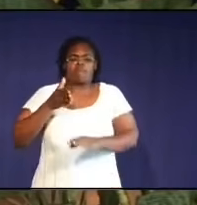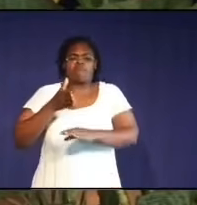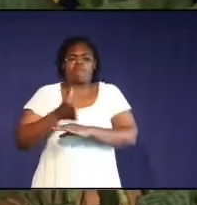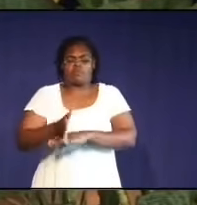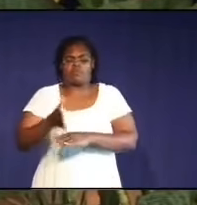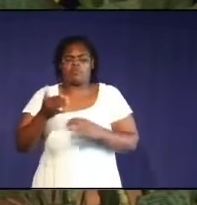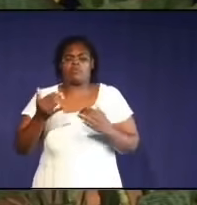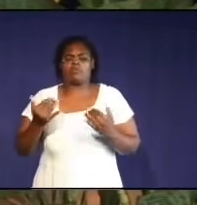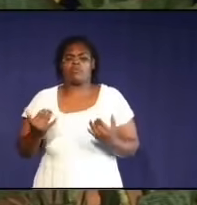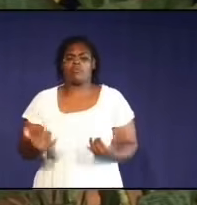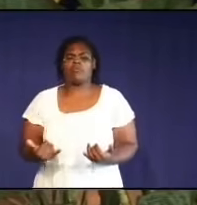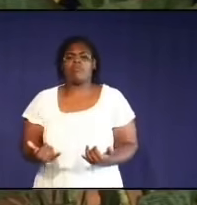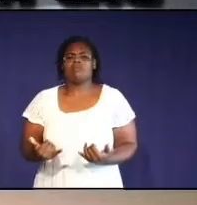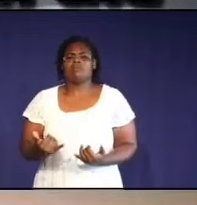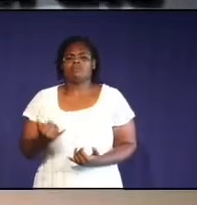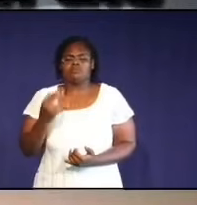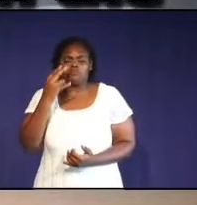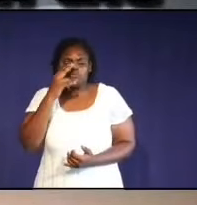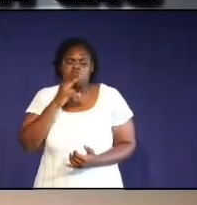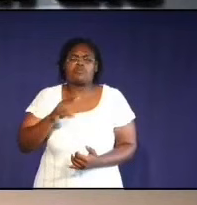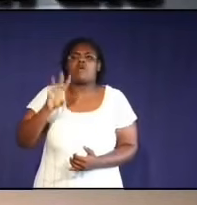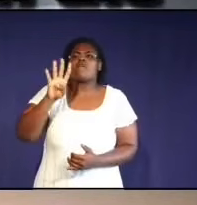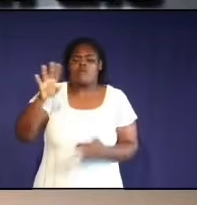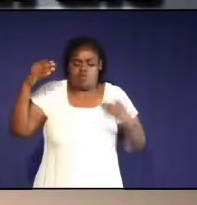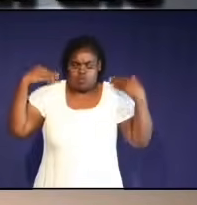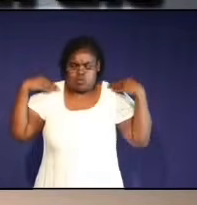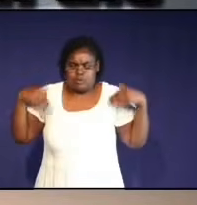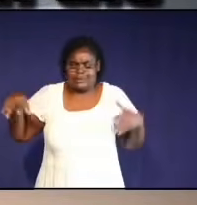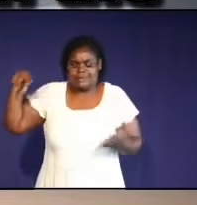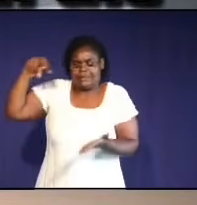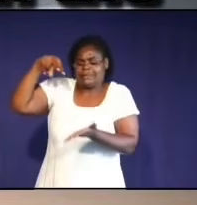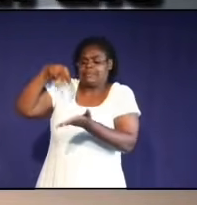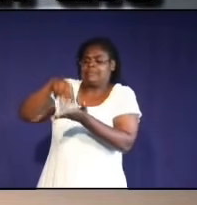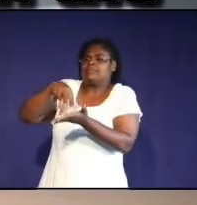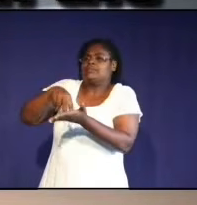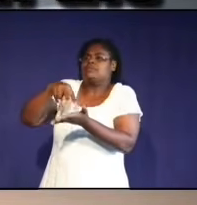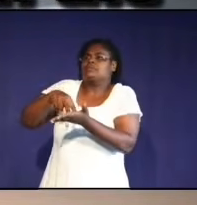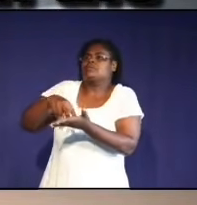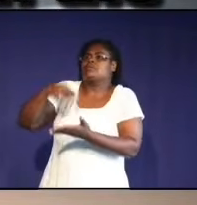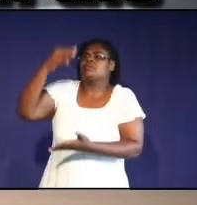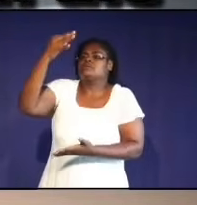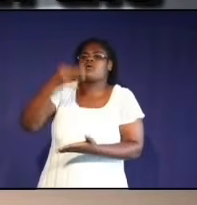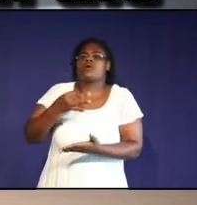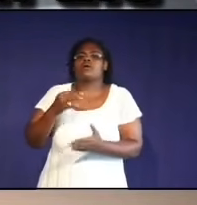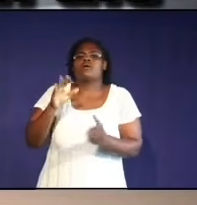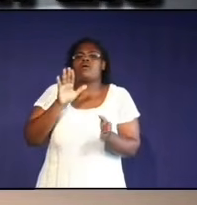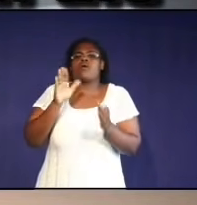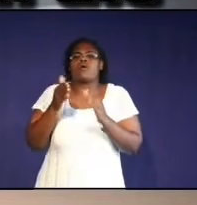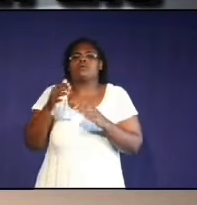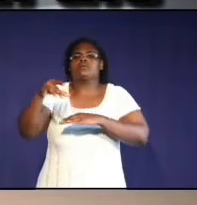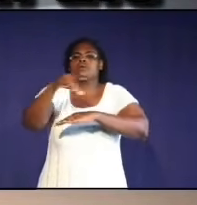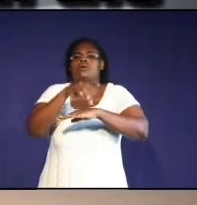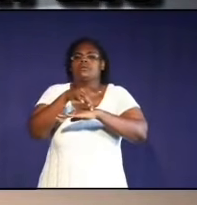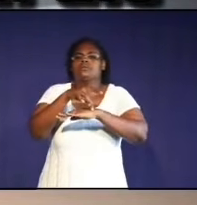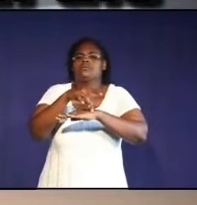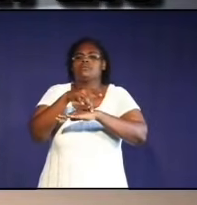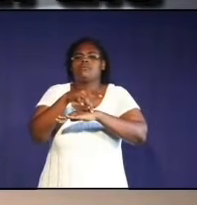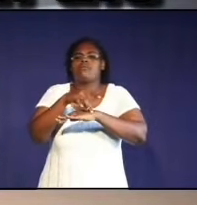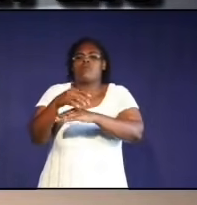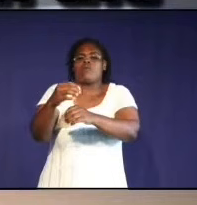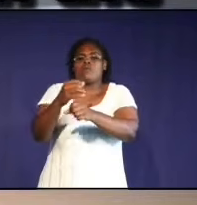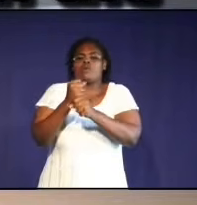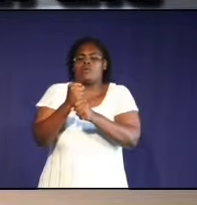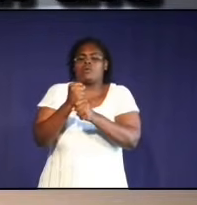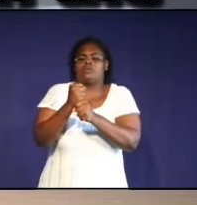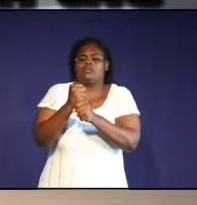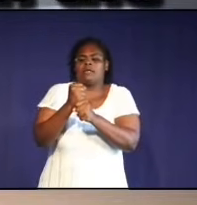this, I saw four angels standing at the four corners of the earth, holding back the